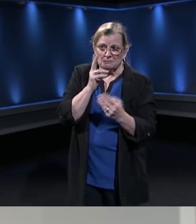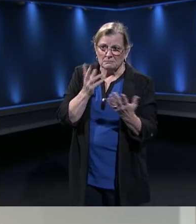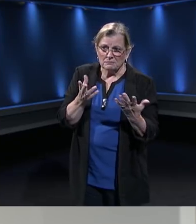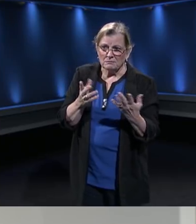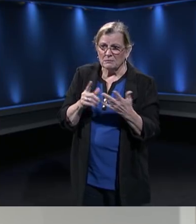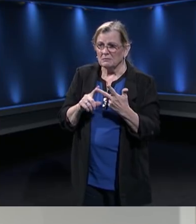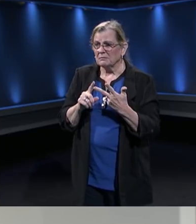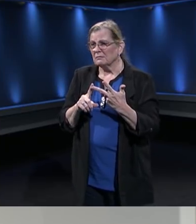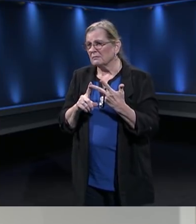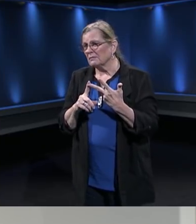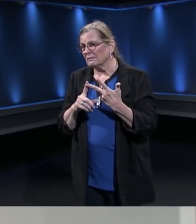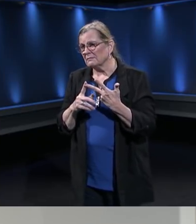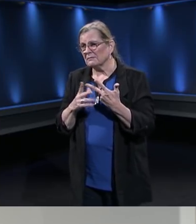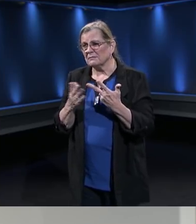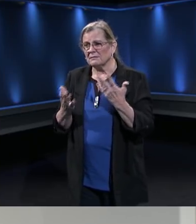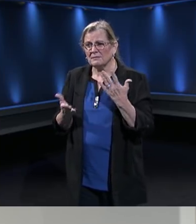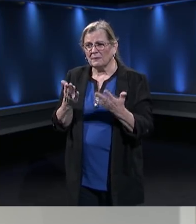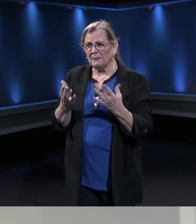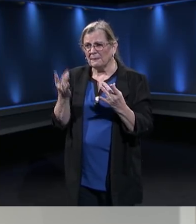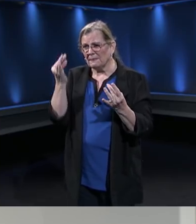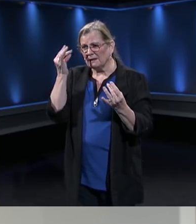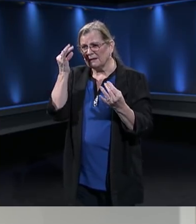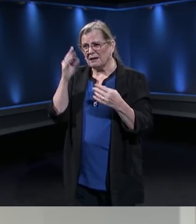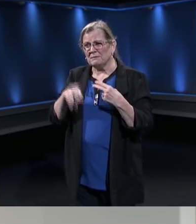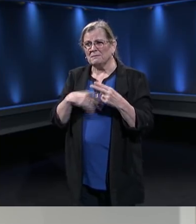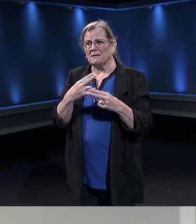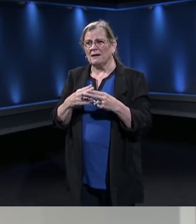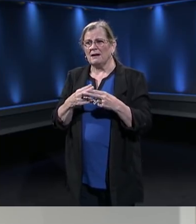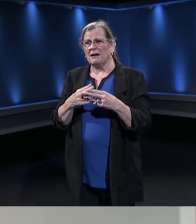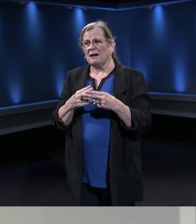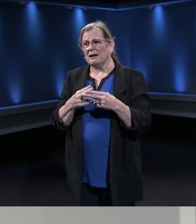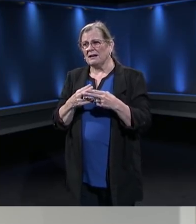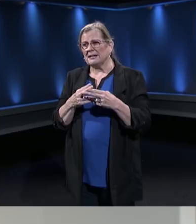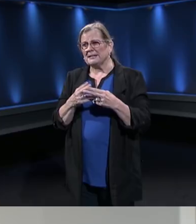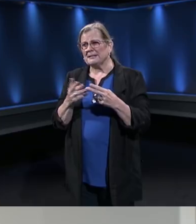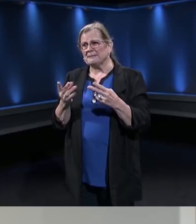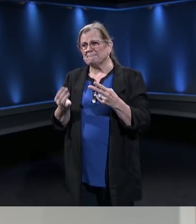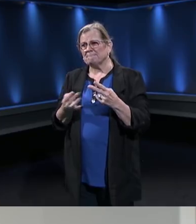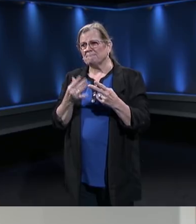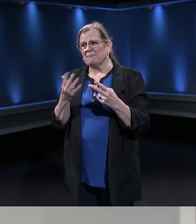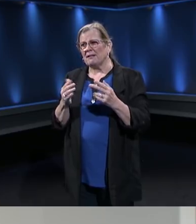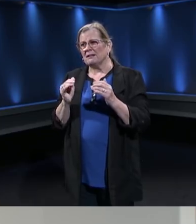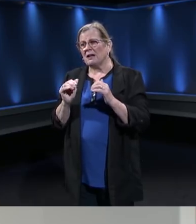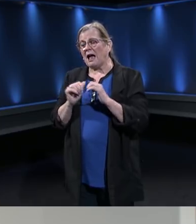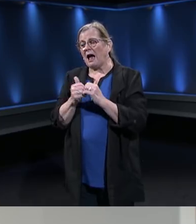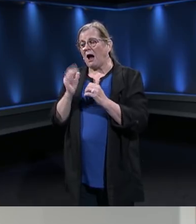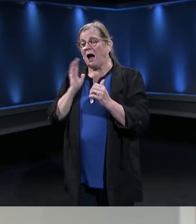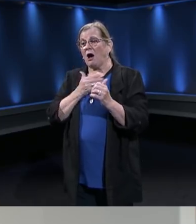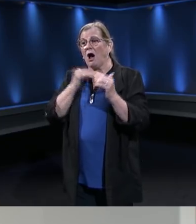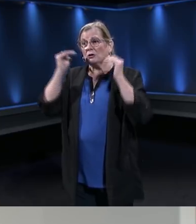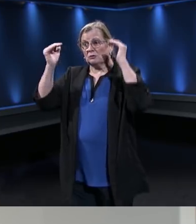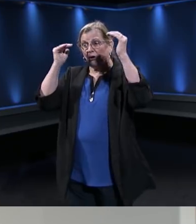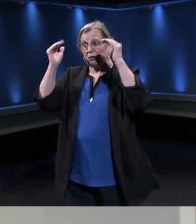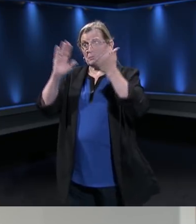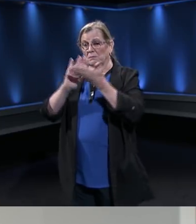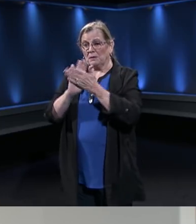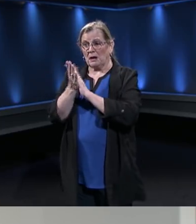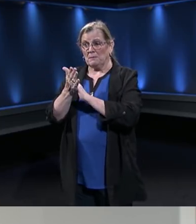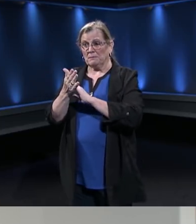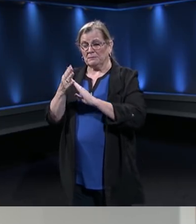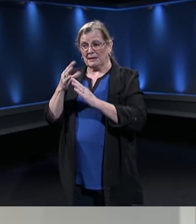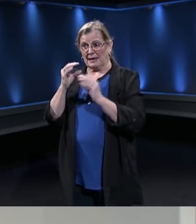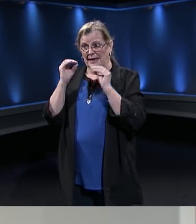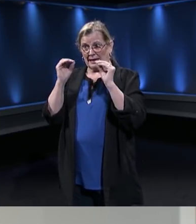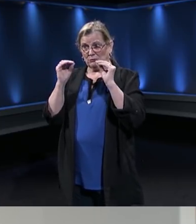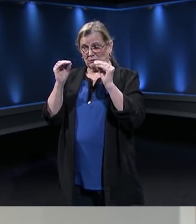looking at some testing needs for our adult and community education classes, and even for the